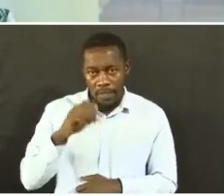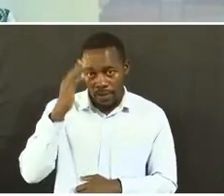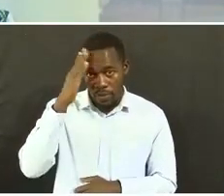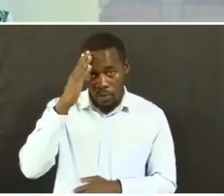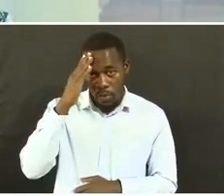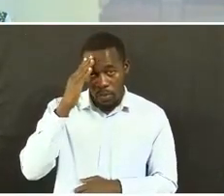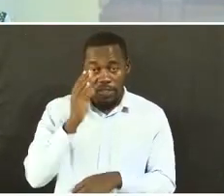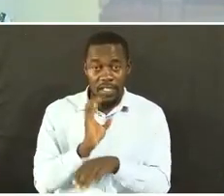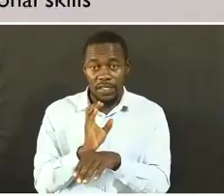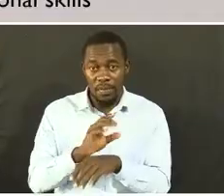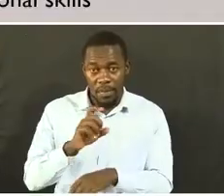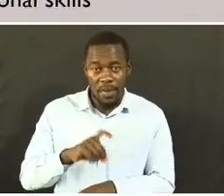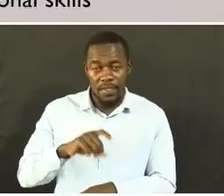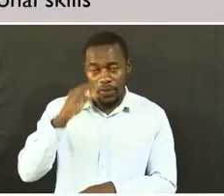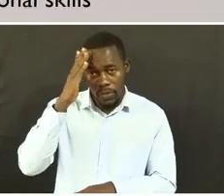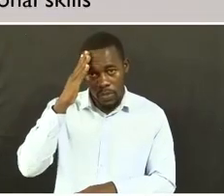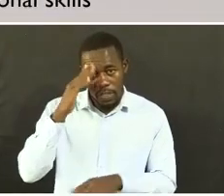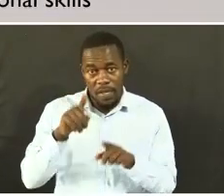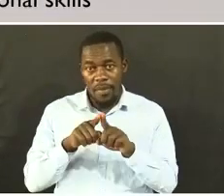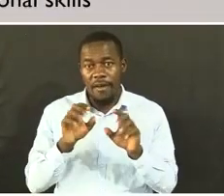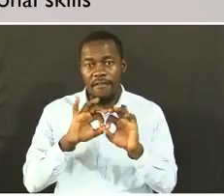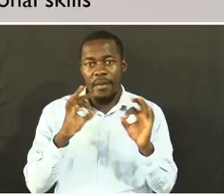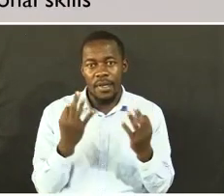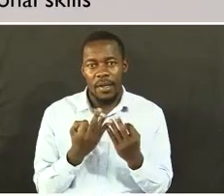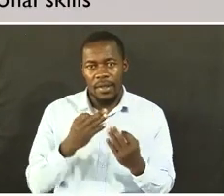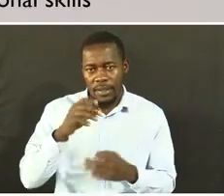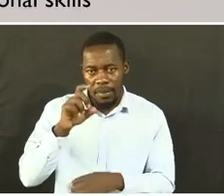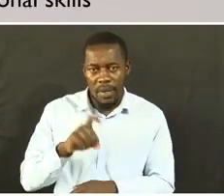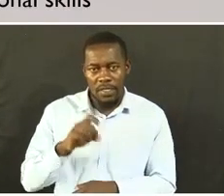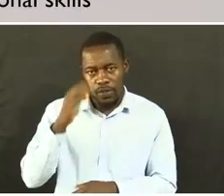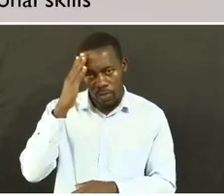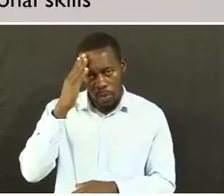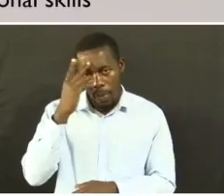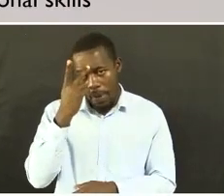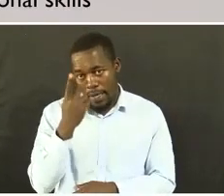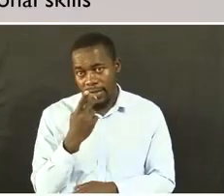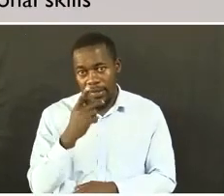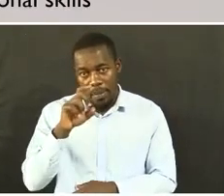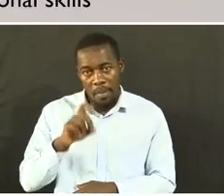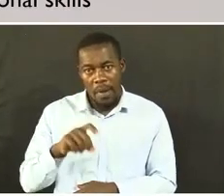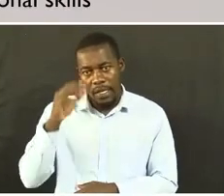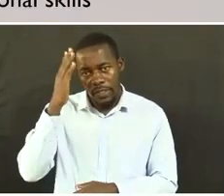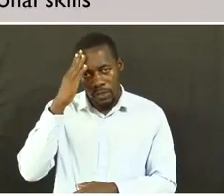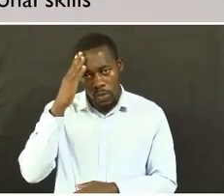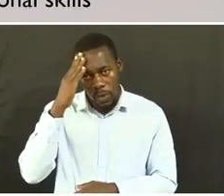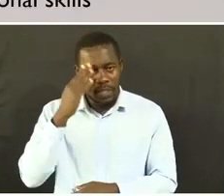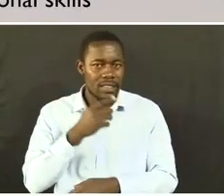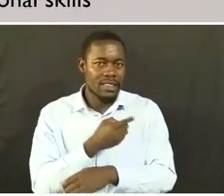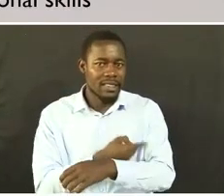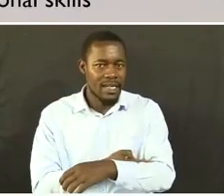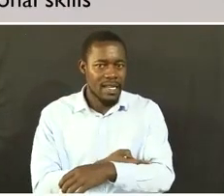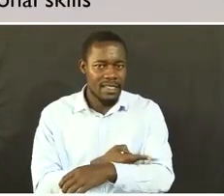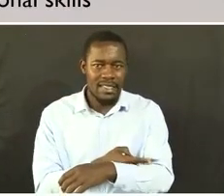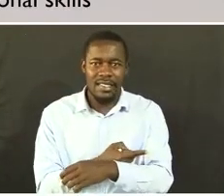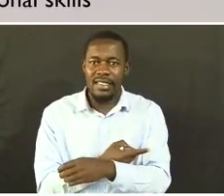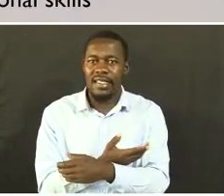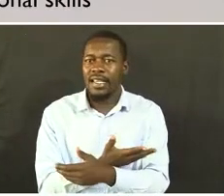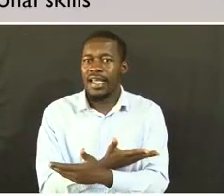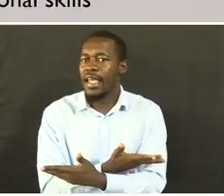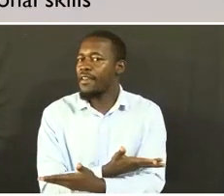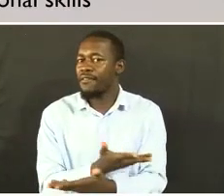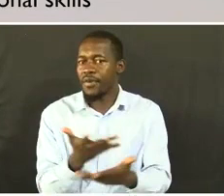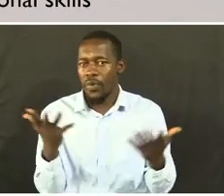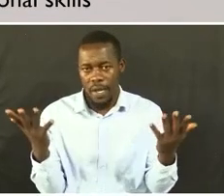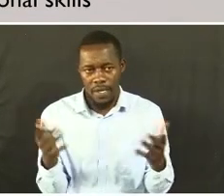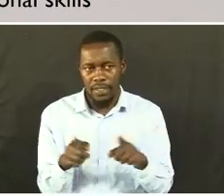need to be aware. As family members, we need to be aware as parents that drugs are in our communities. Children and young people